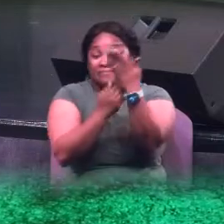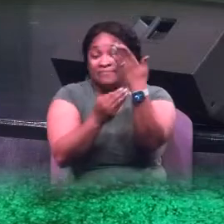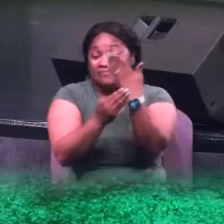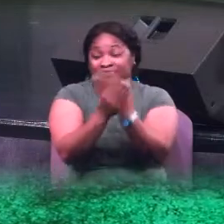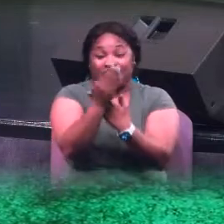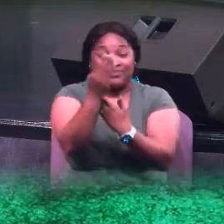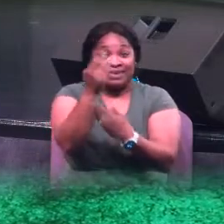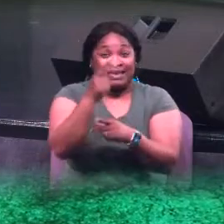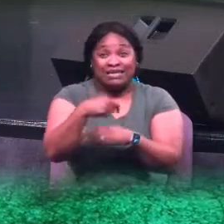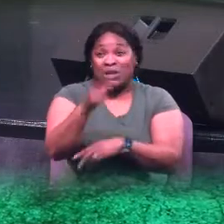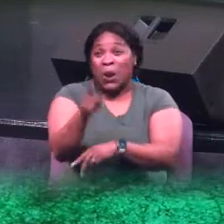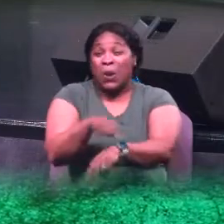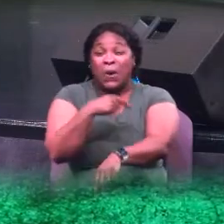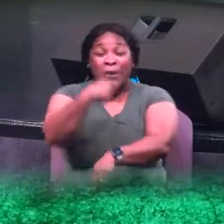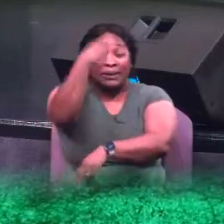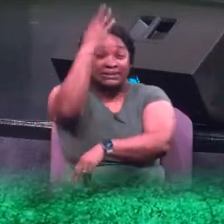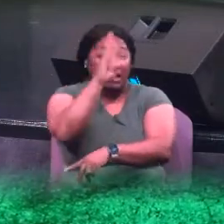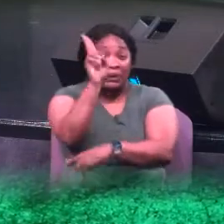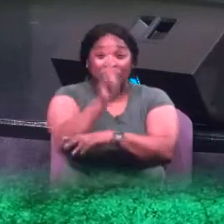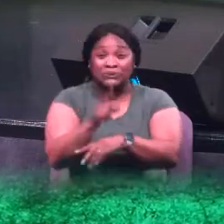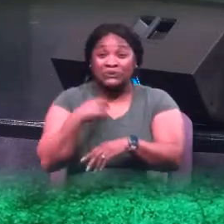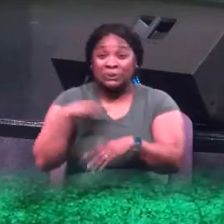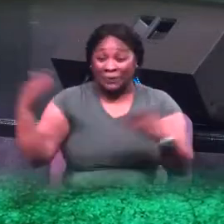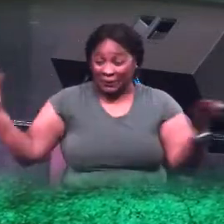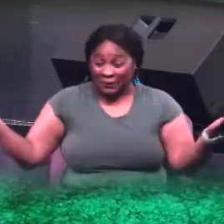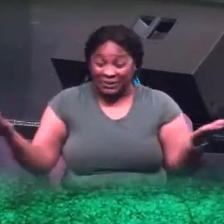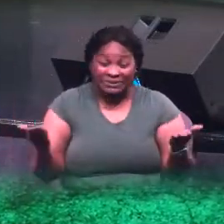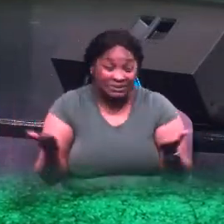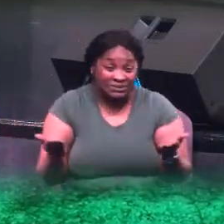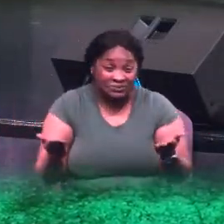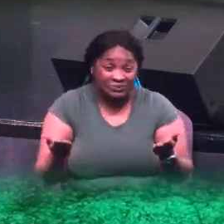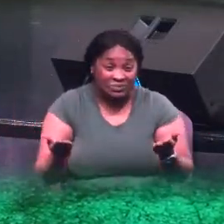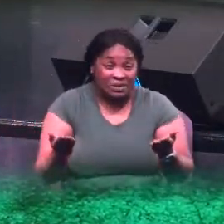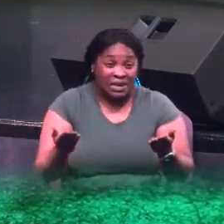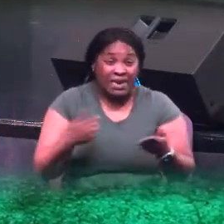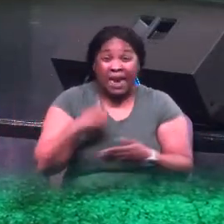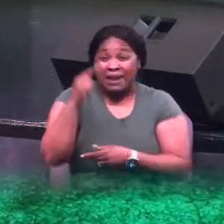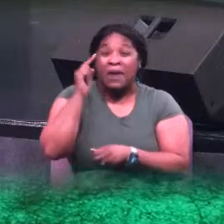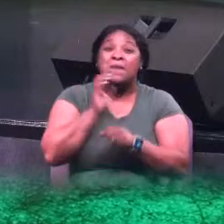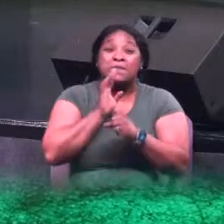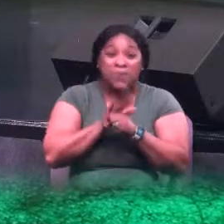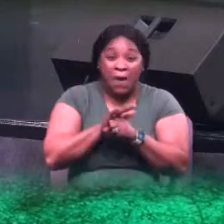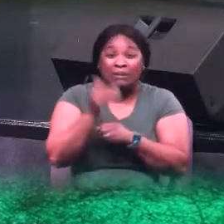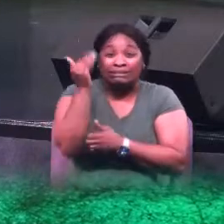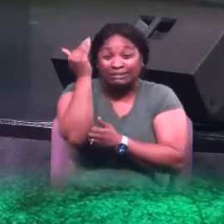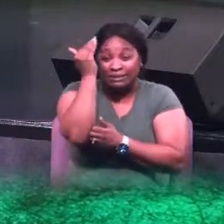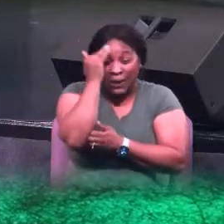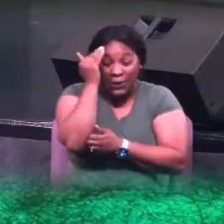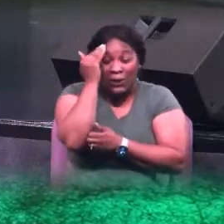long as God can use me while I'm here, as long as I'm reassured.